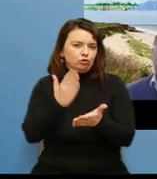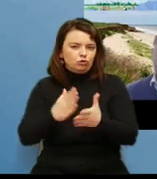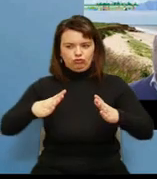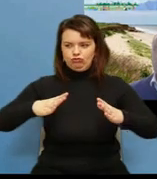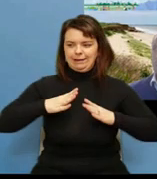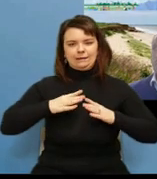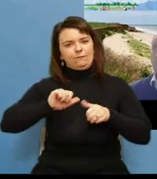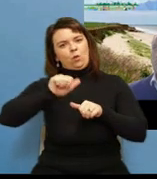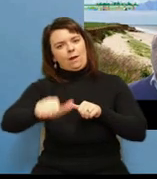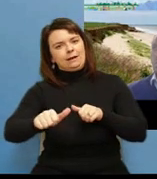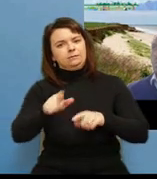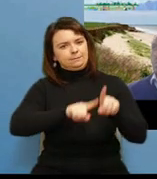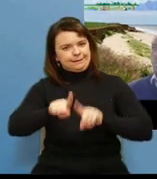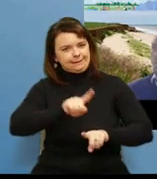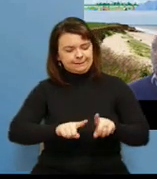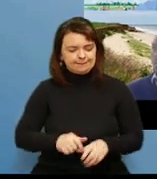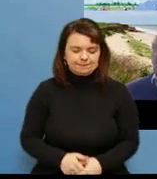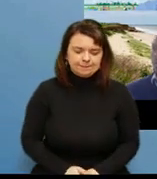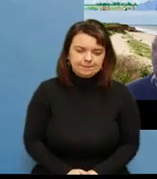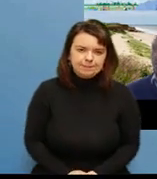meeting. Yes, many thanks.